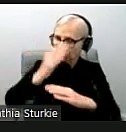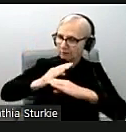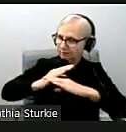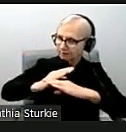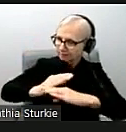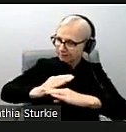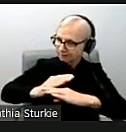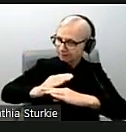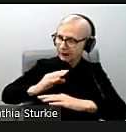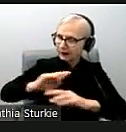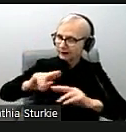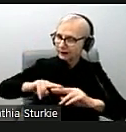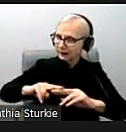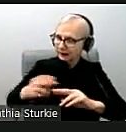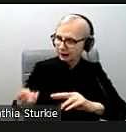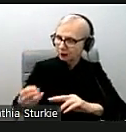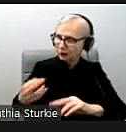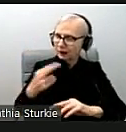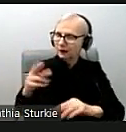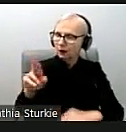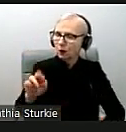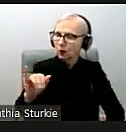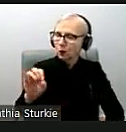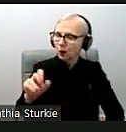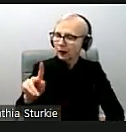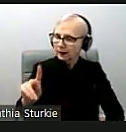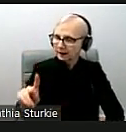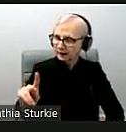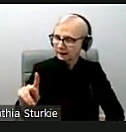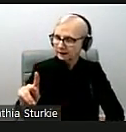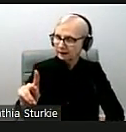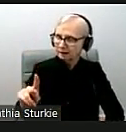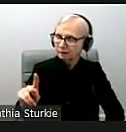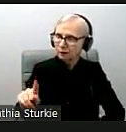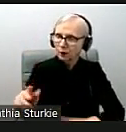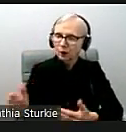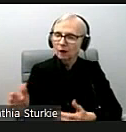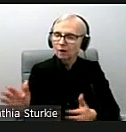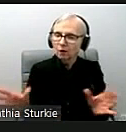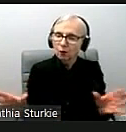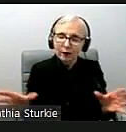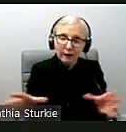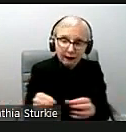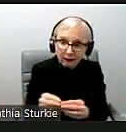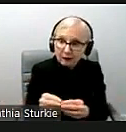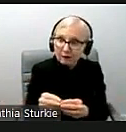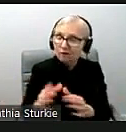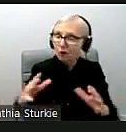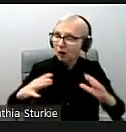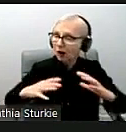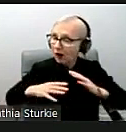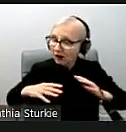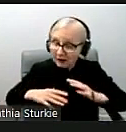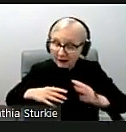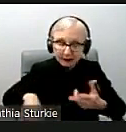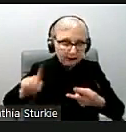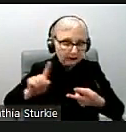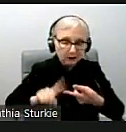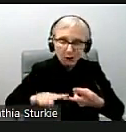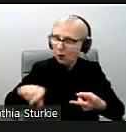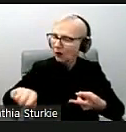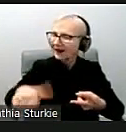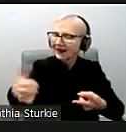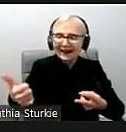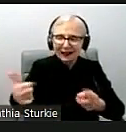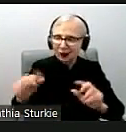to decrease the risk associated with gatherings, whether those are gatherings for holidays or anything